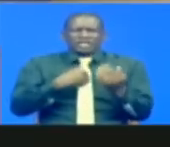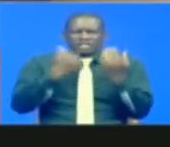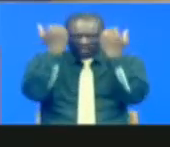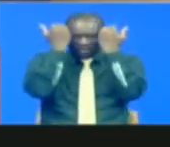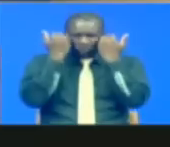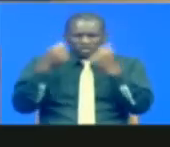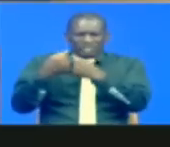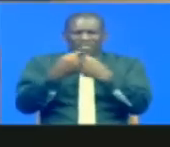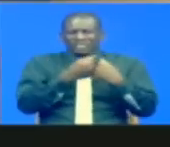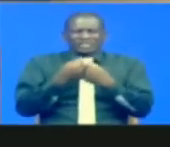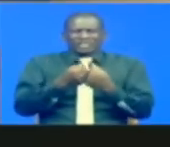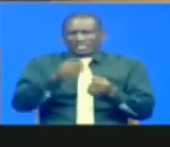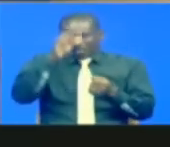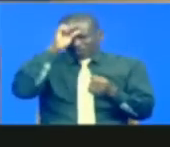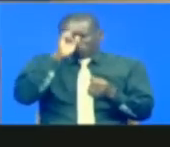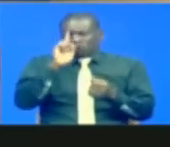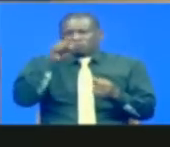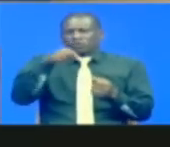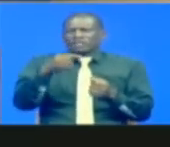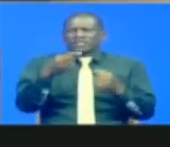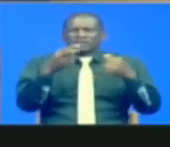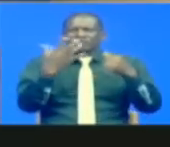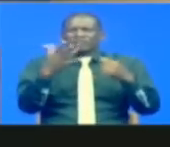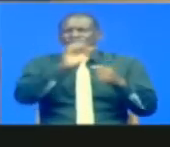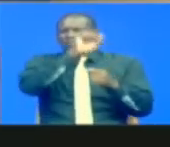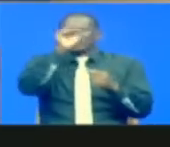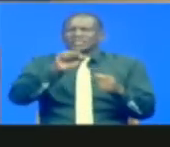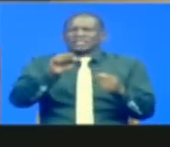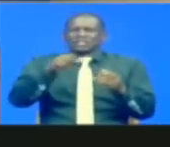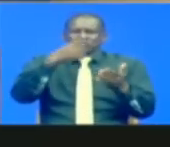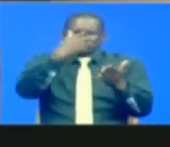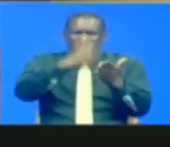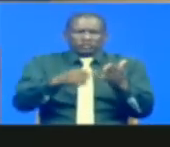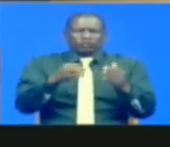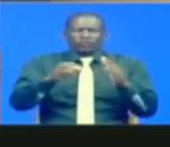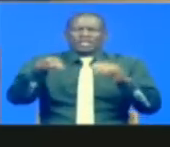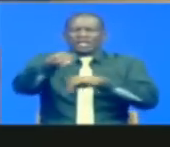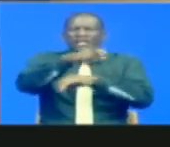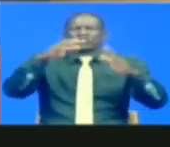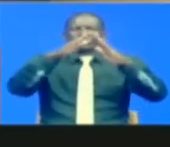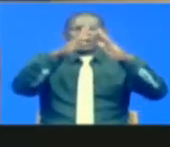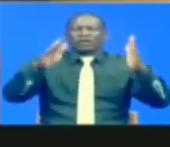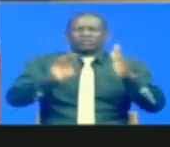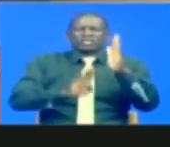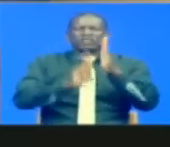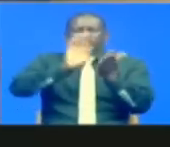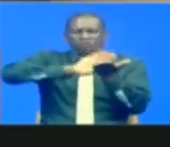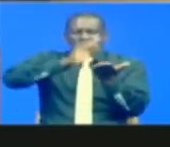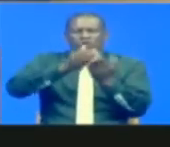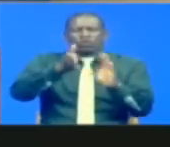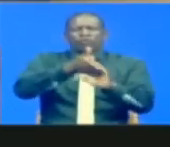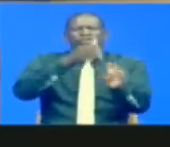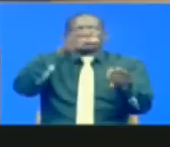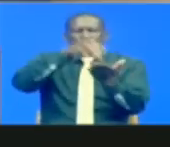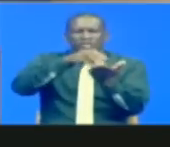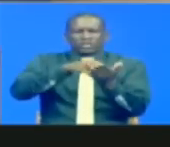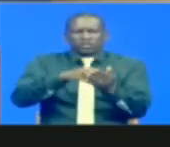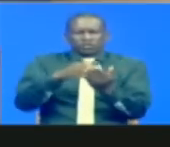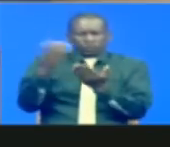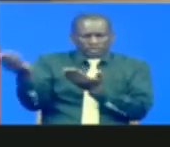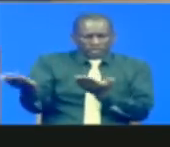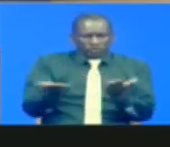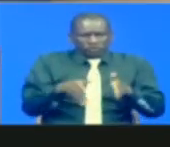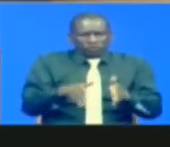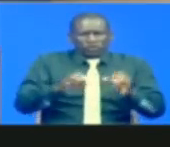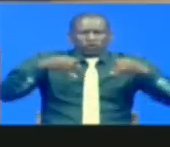government's 1.5% levy that was meant to go into the National Housing Development Fund. Withdrawing the case will pave the way for the